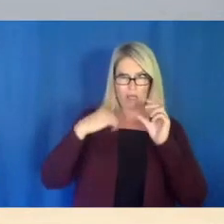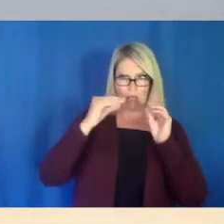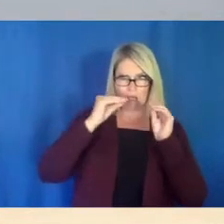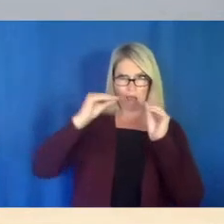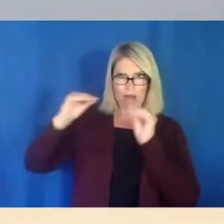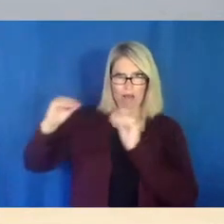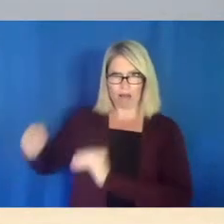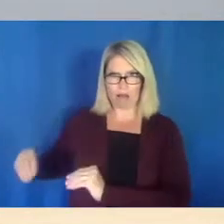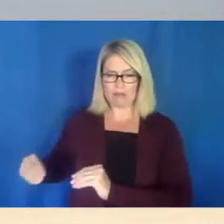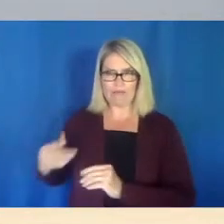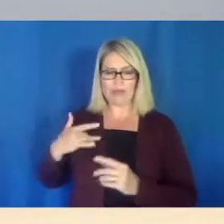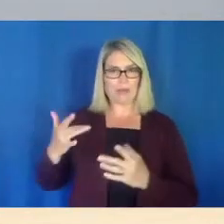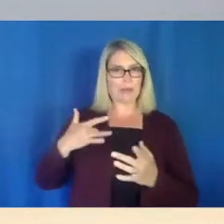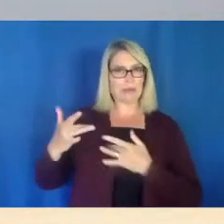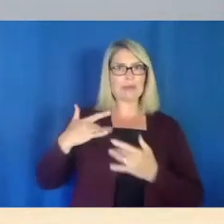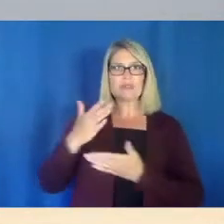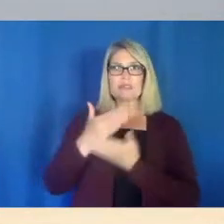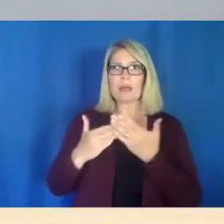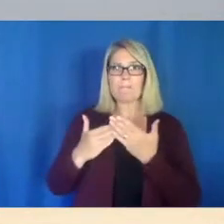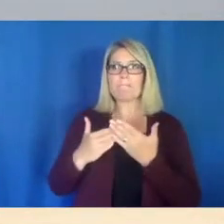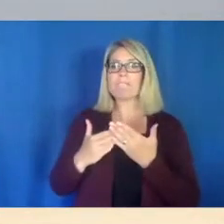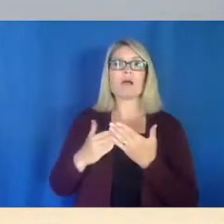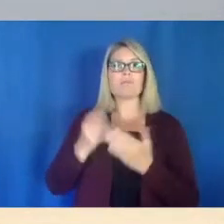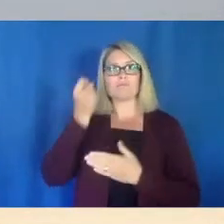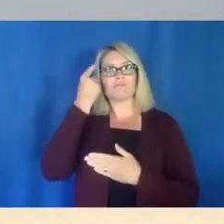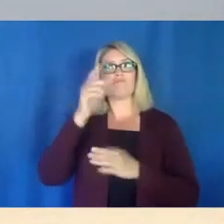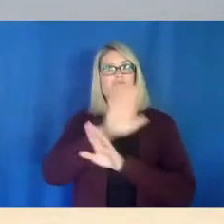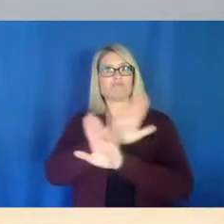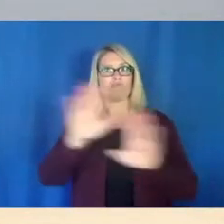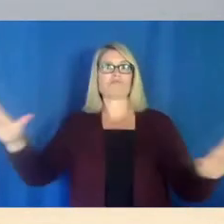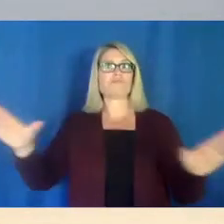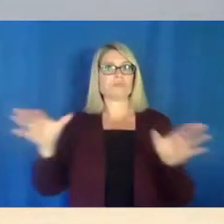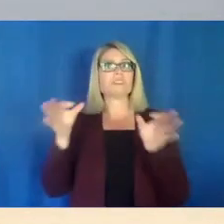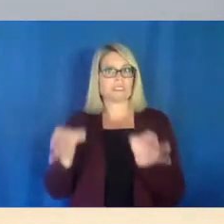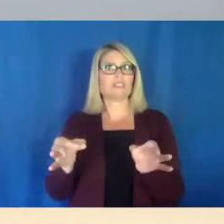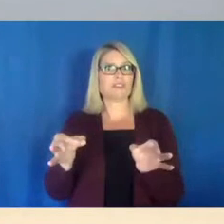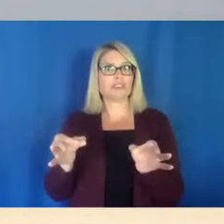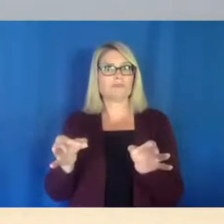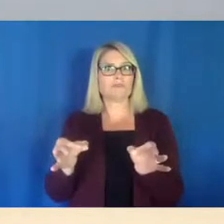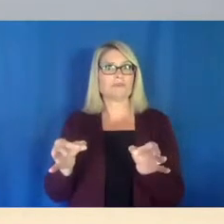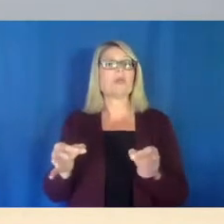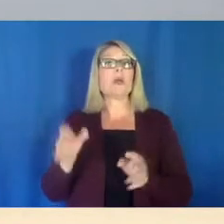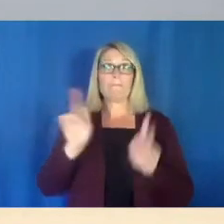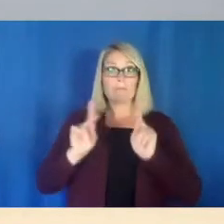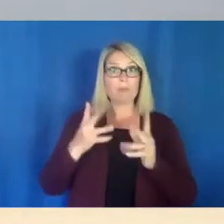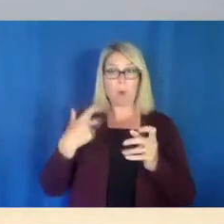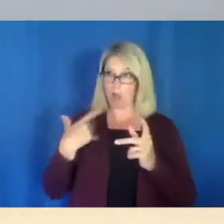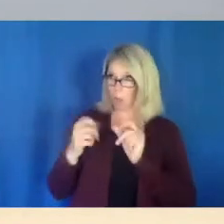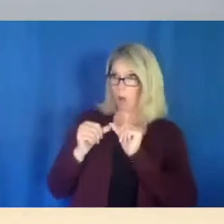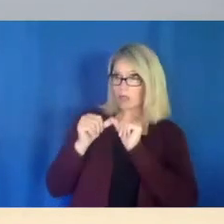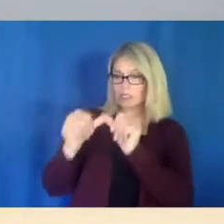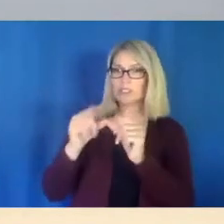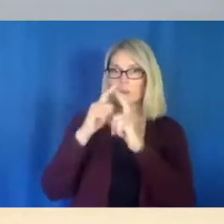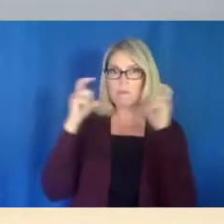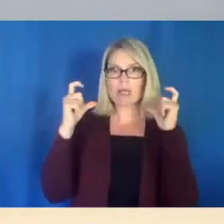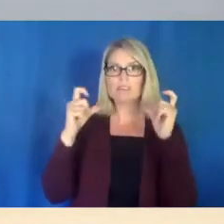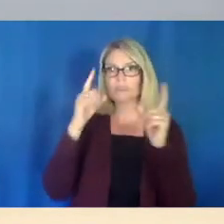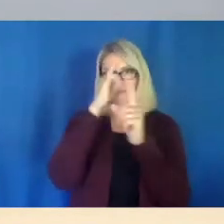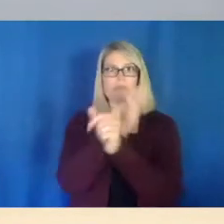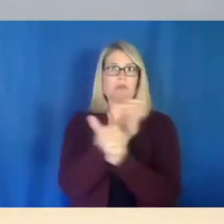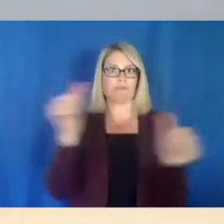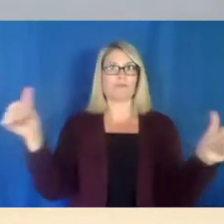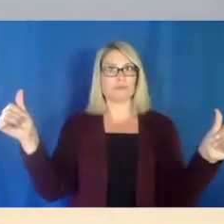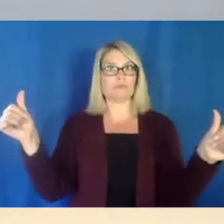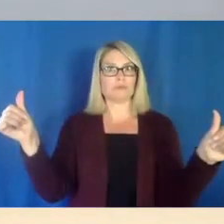without a mask. This decision is a matter of choice. I encourage people who wish to continue wearing a mask in these settings to feel free to do